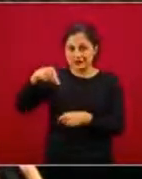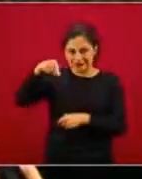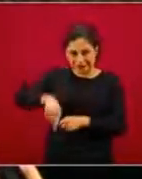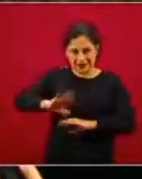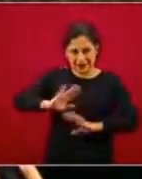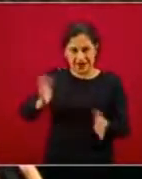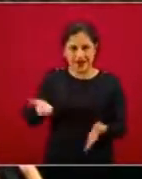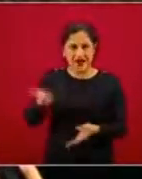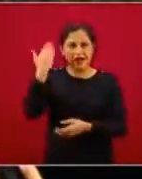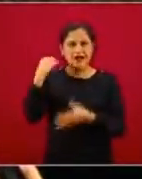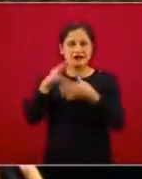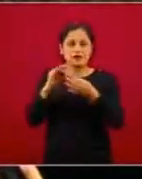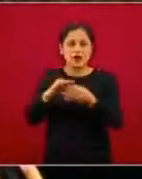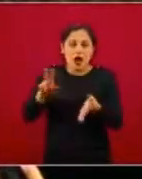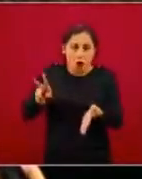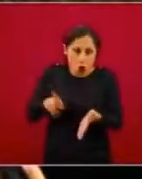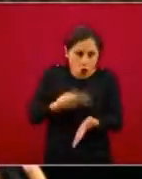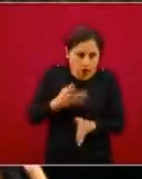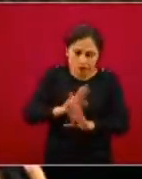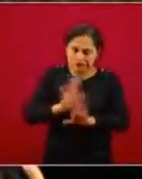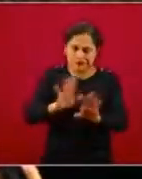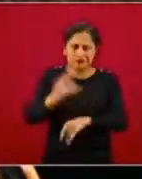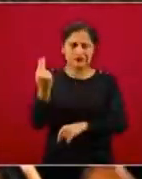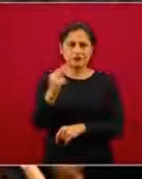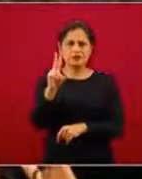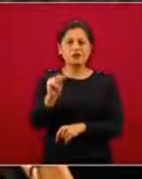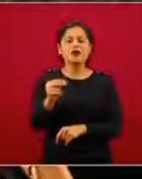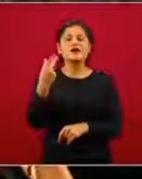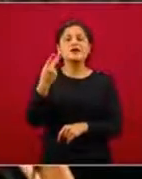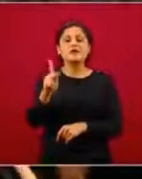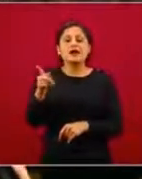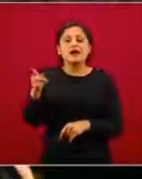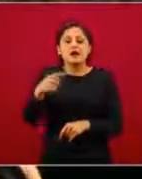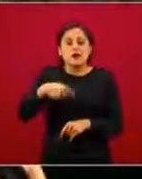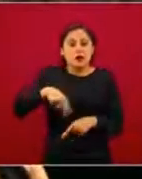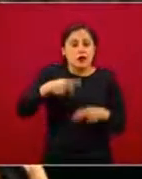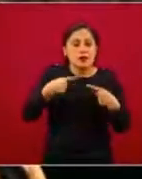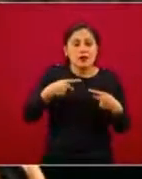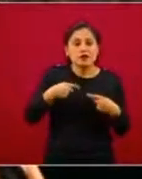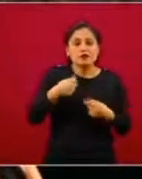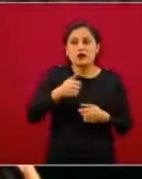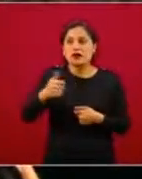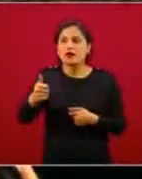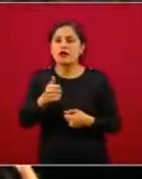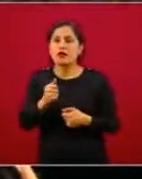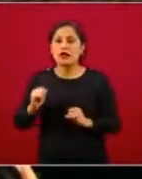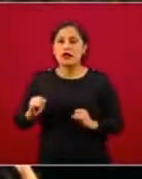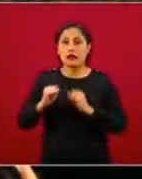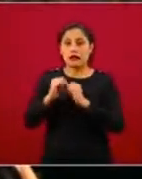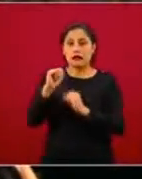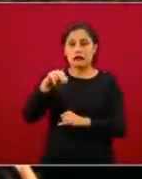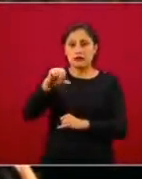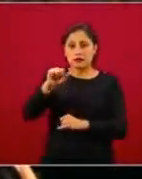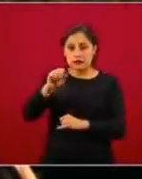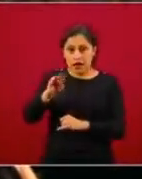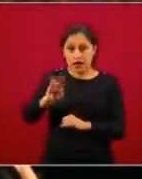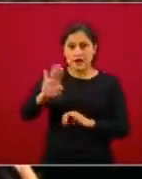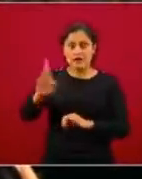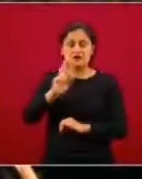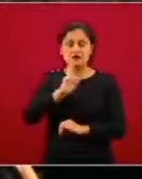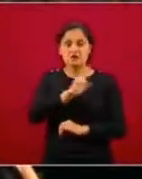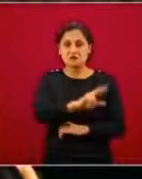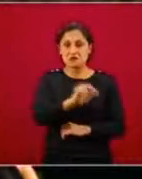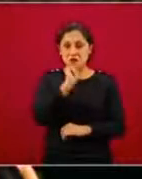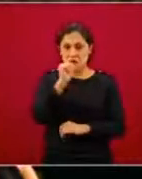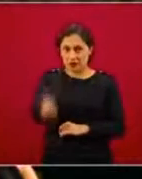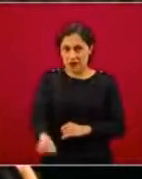to what had been explained here. I don't think we need to repeat that now. I don't know who would they be able to speak to.